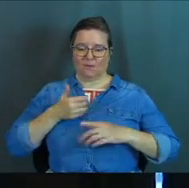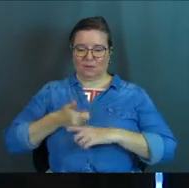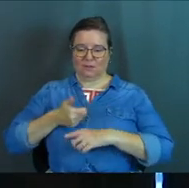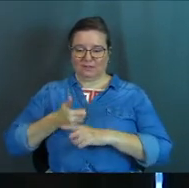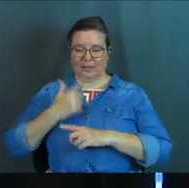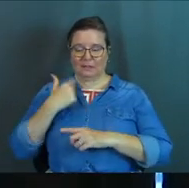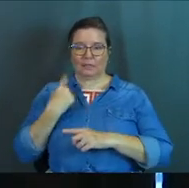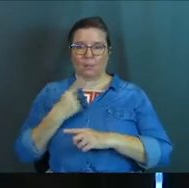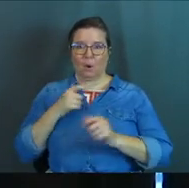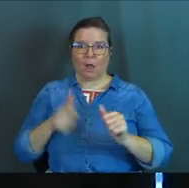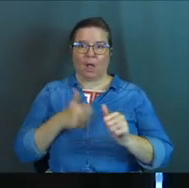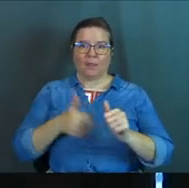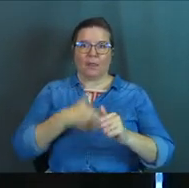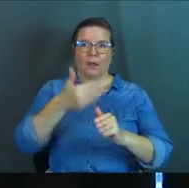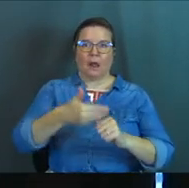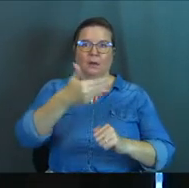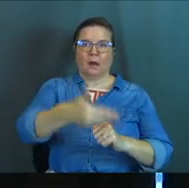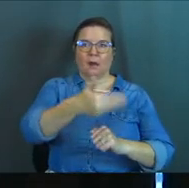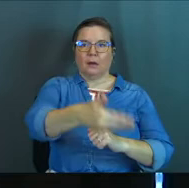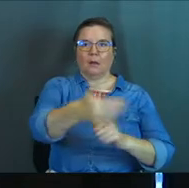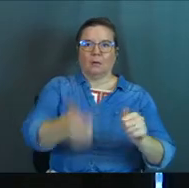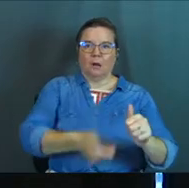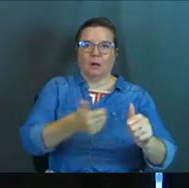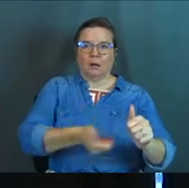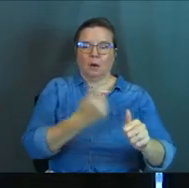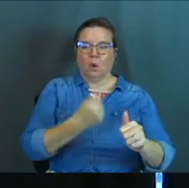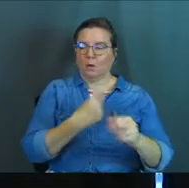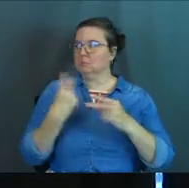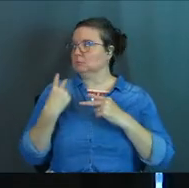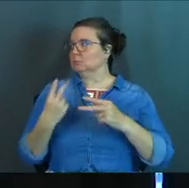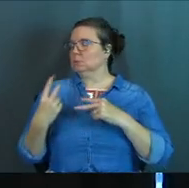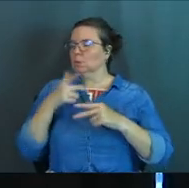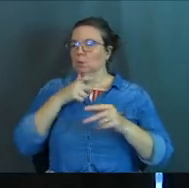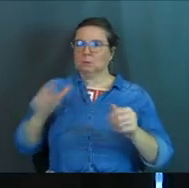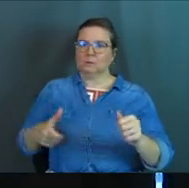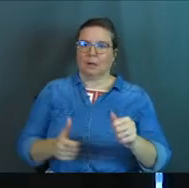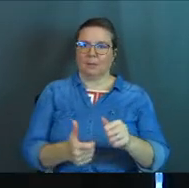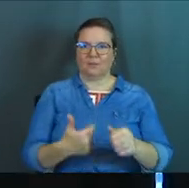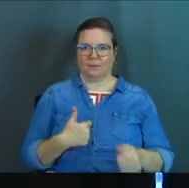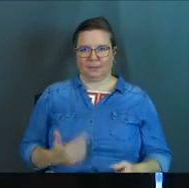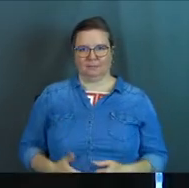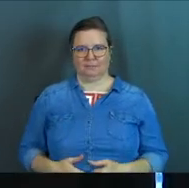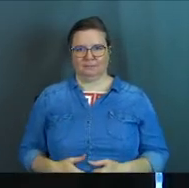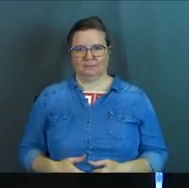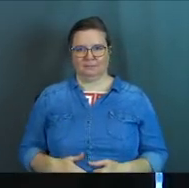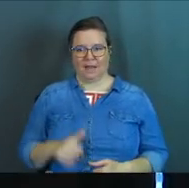itself because I'm always chasing the next thing and I'm always looking behind my shoulder to see who's coming after me.